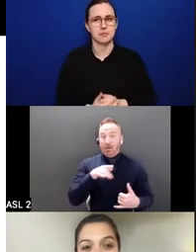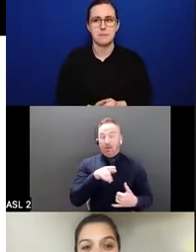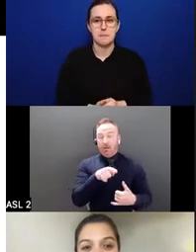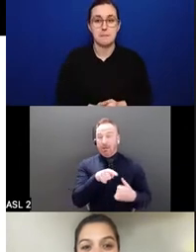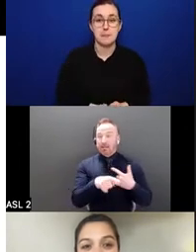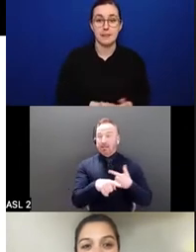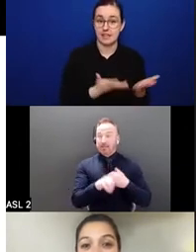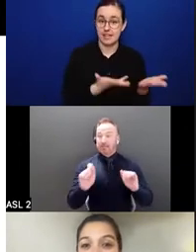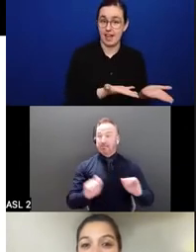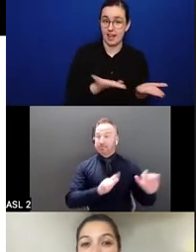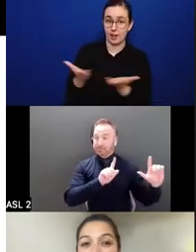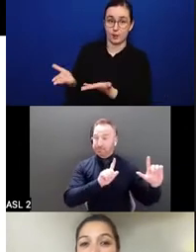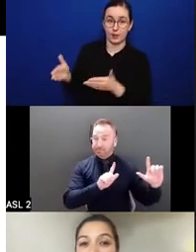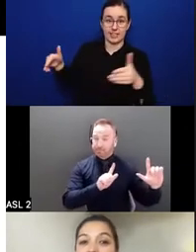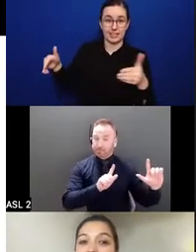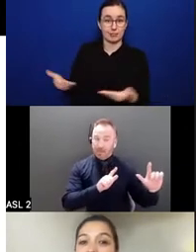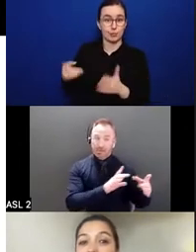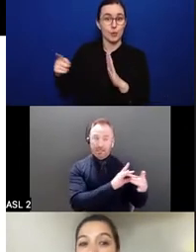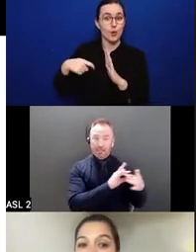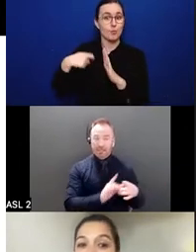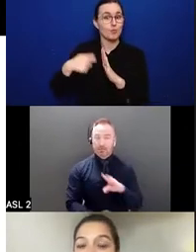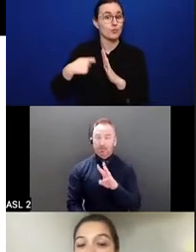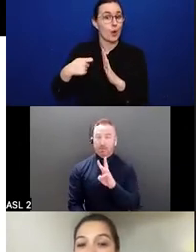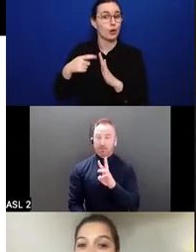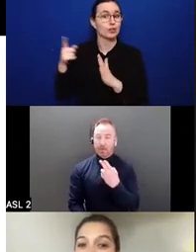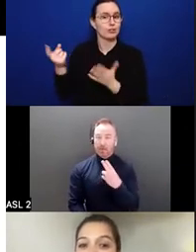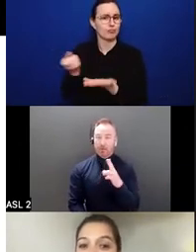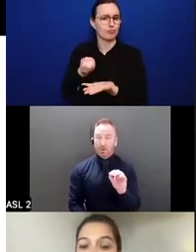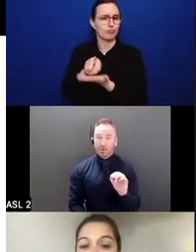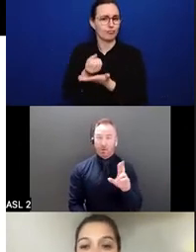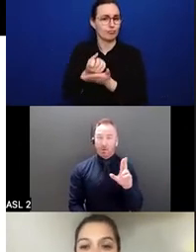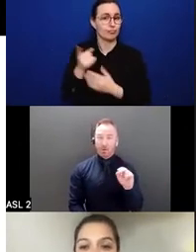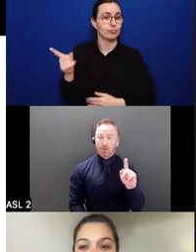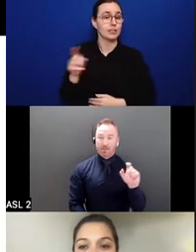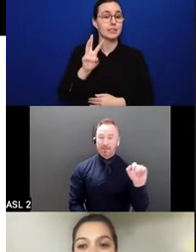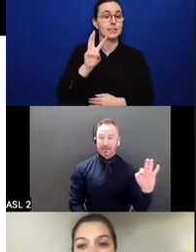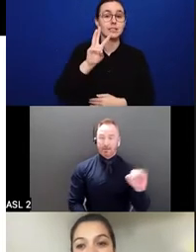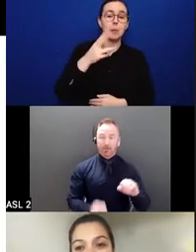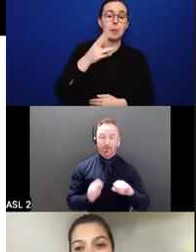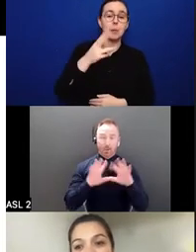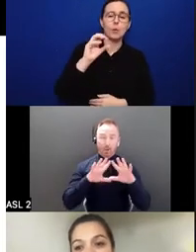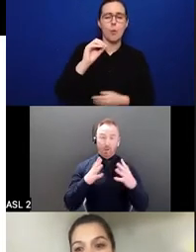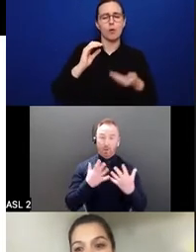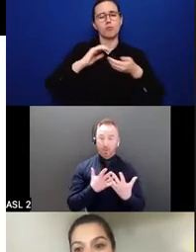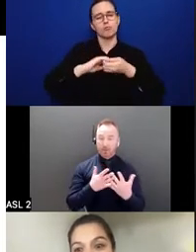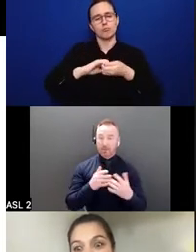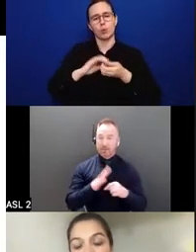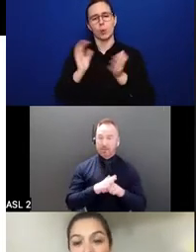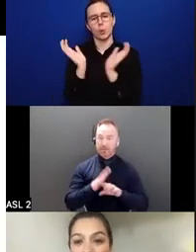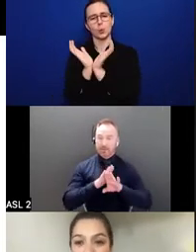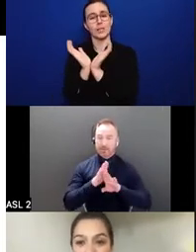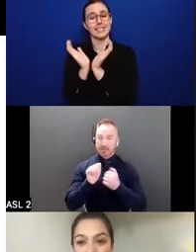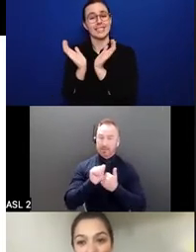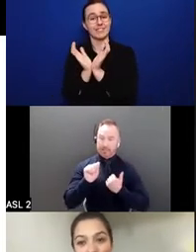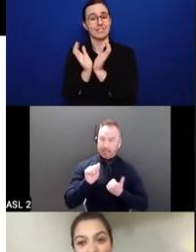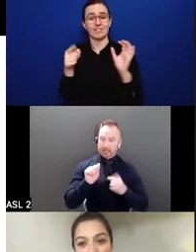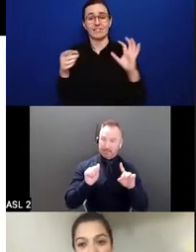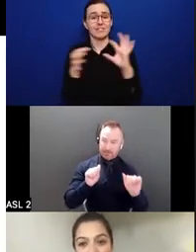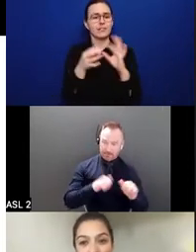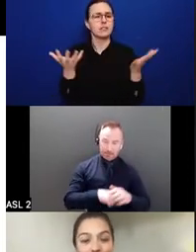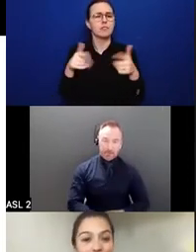done around the WHO and Unicef report on global developmental delays and disabilities, and also then introduce the